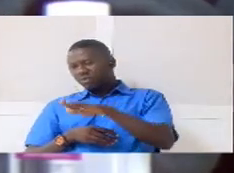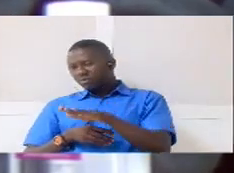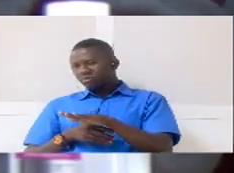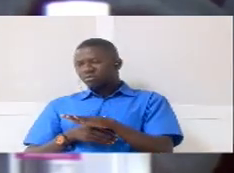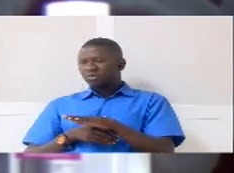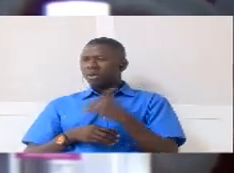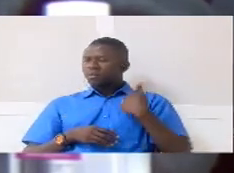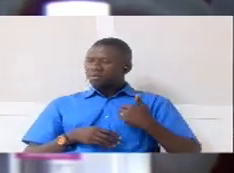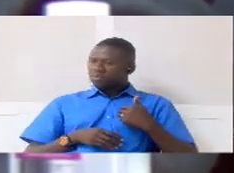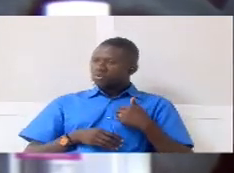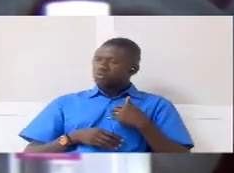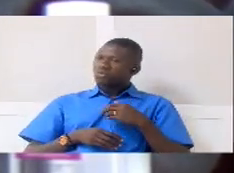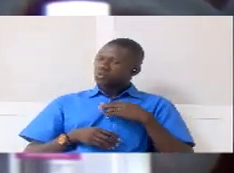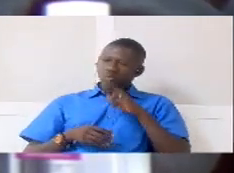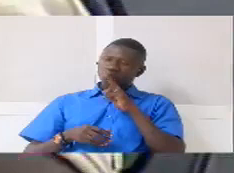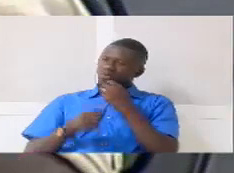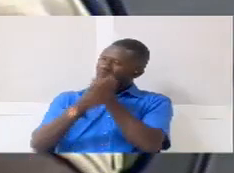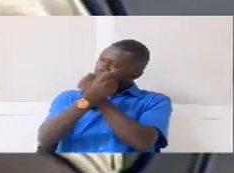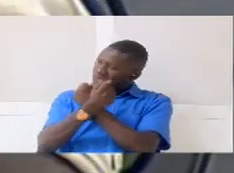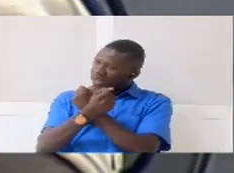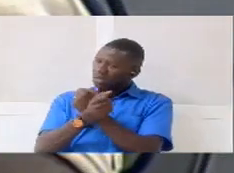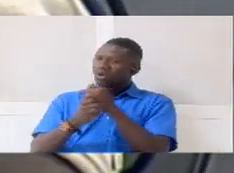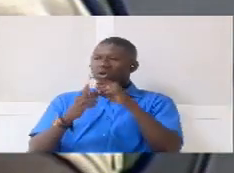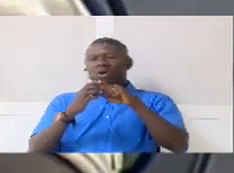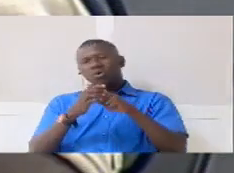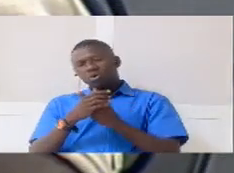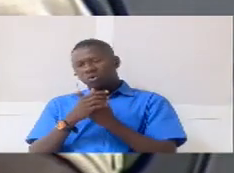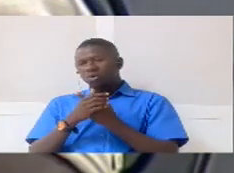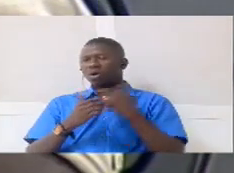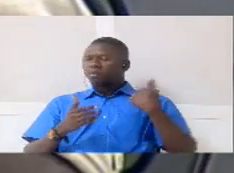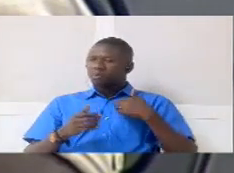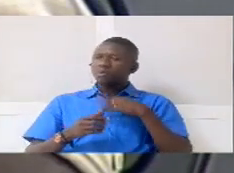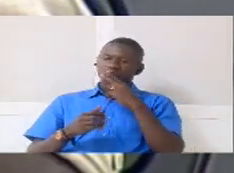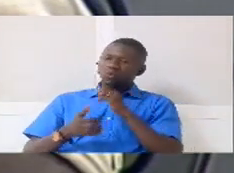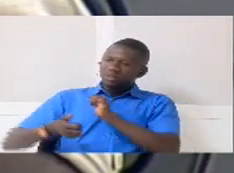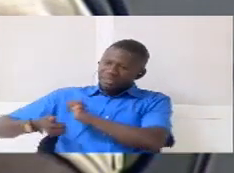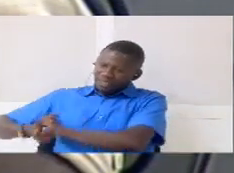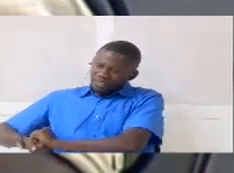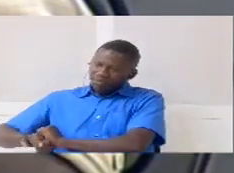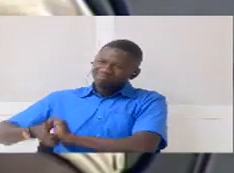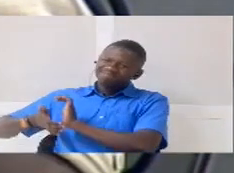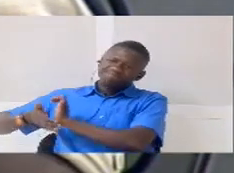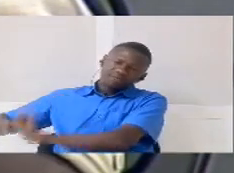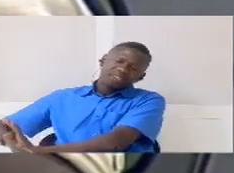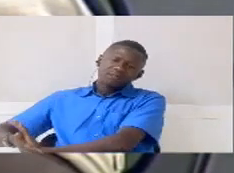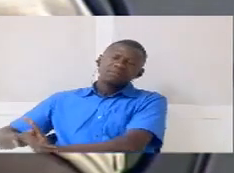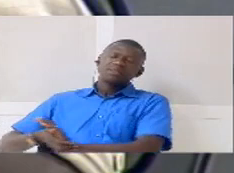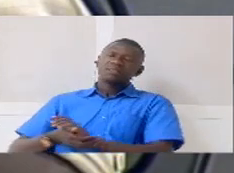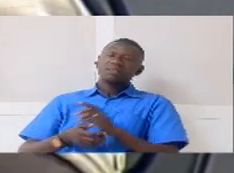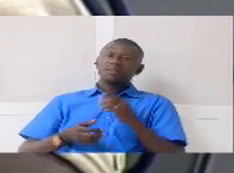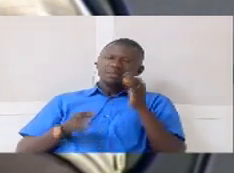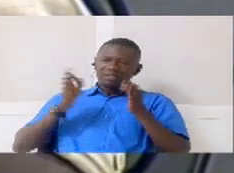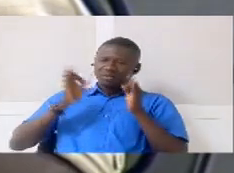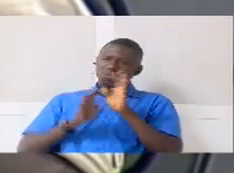remand? For alkason dama pur do moro e bona mane mol la mialon ko be kasala moro e mudaje fo ye soronde bam fo ila kitiyo